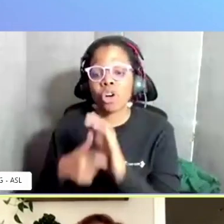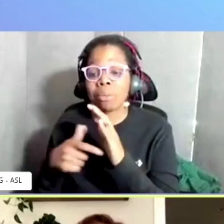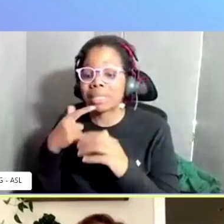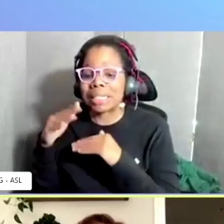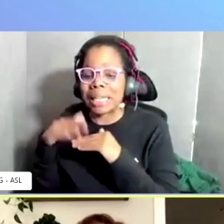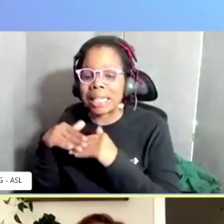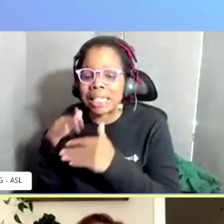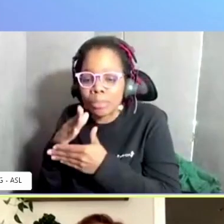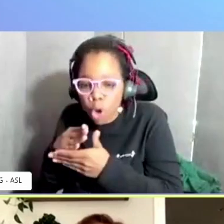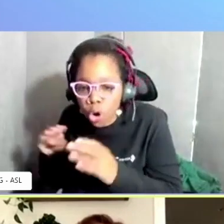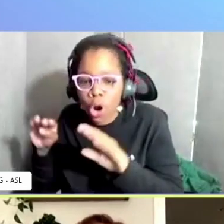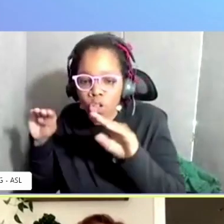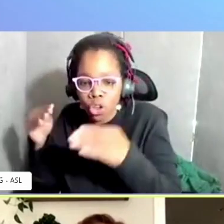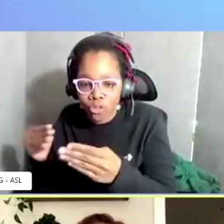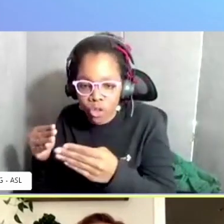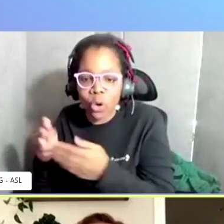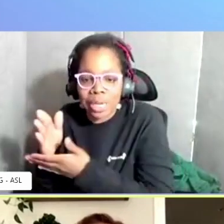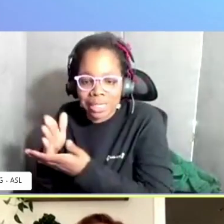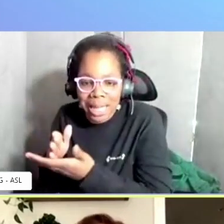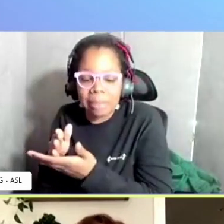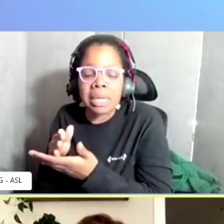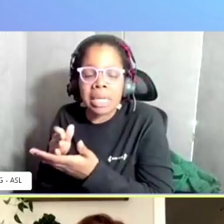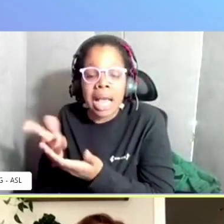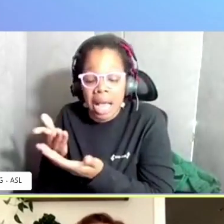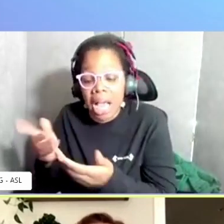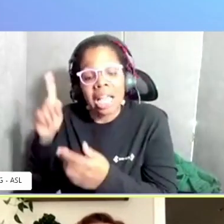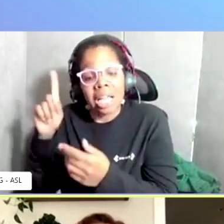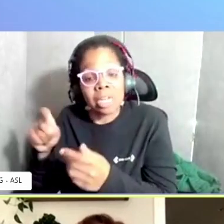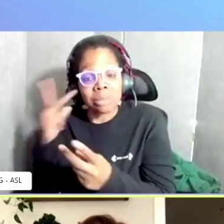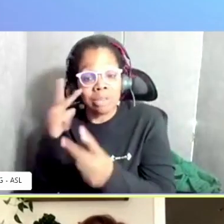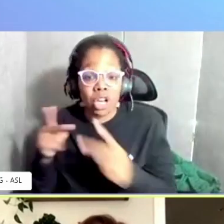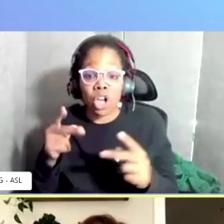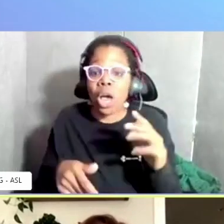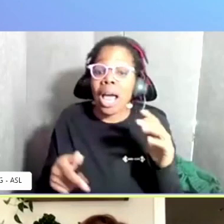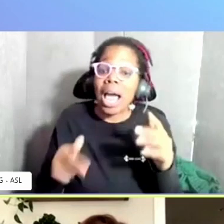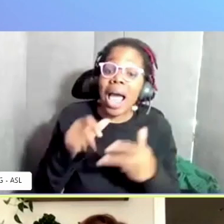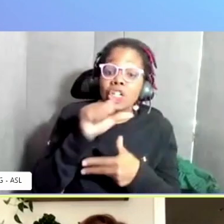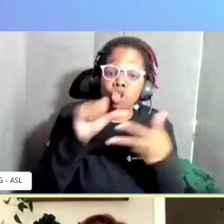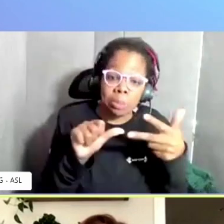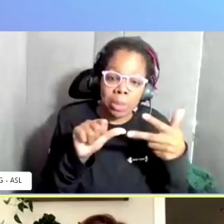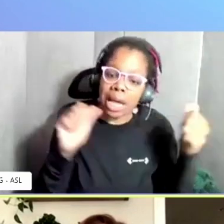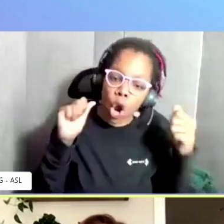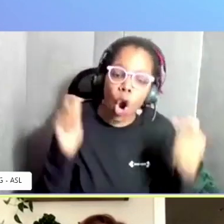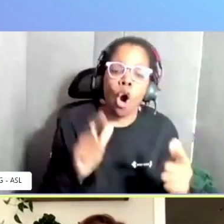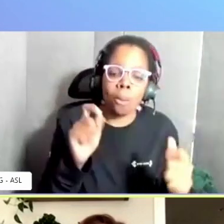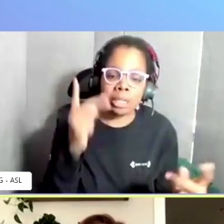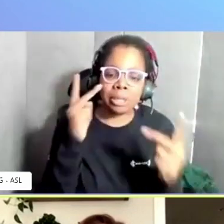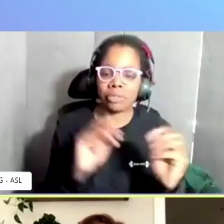the focused element must be visible, and at AAA, all of the focused element must be visible.